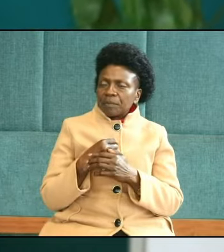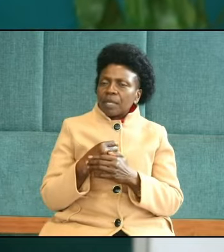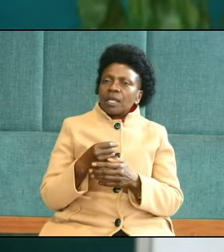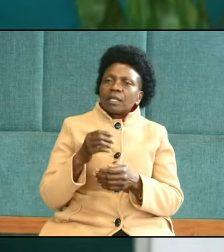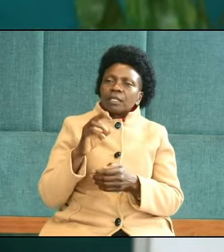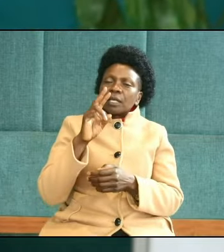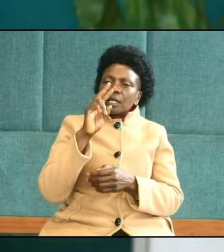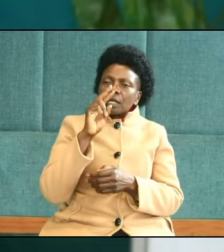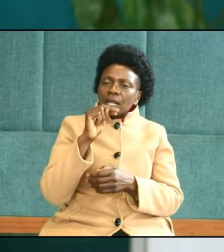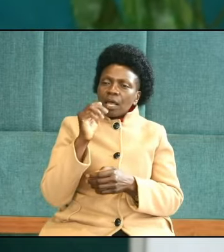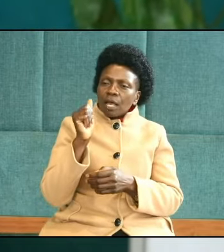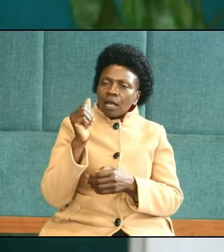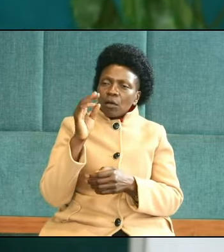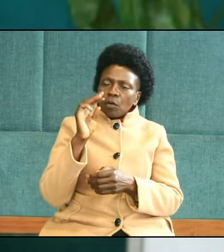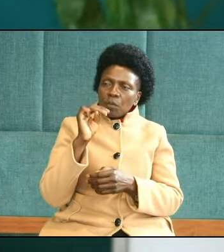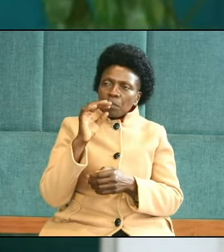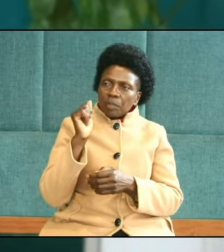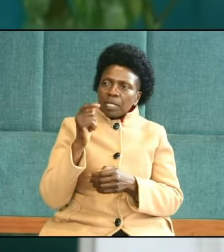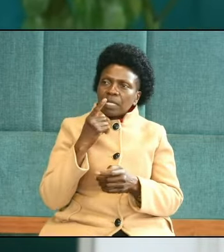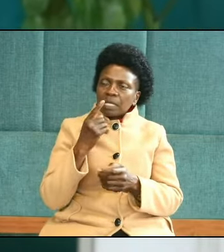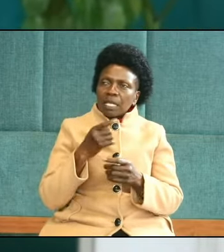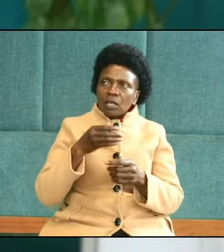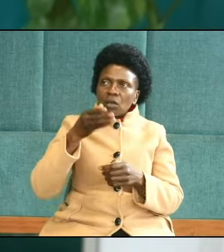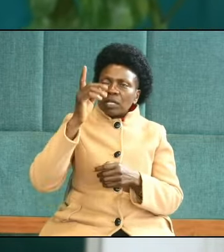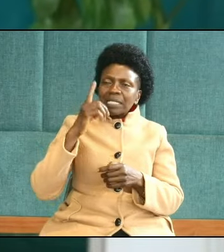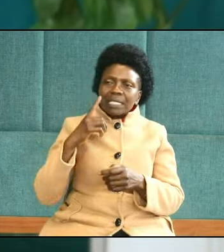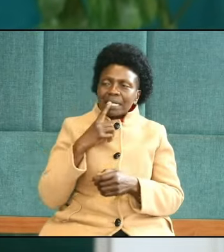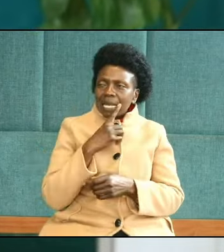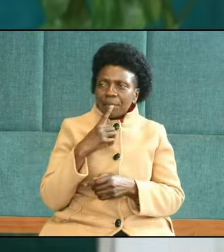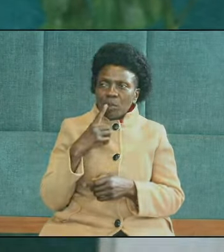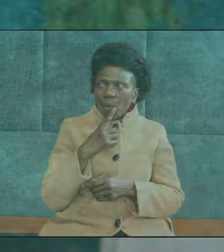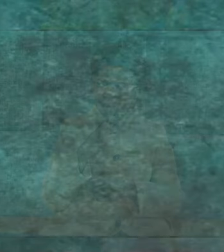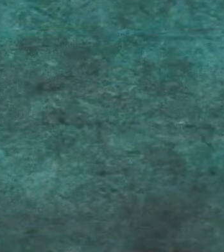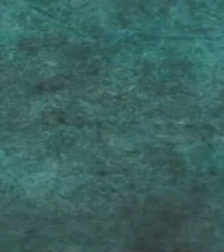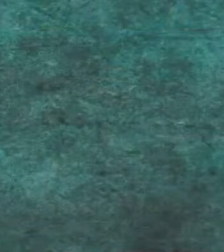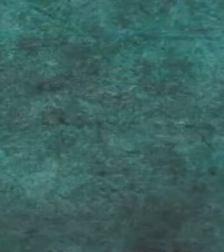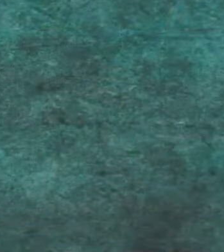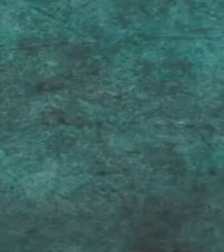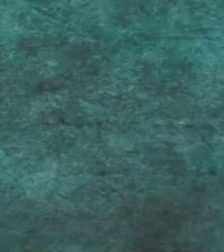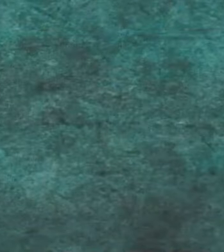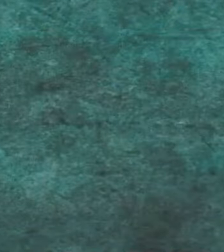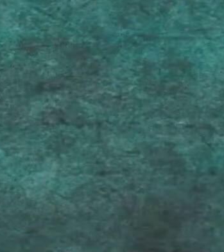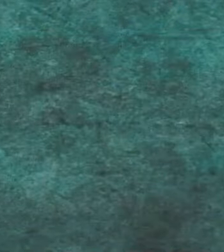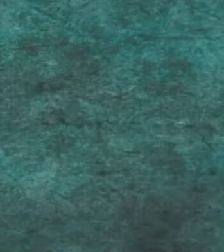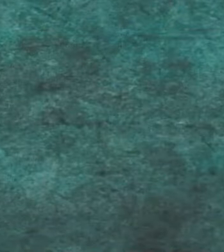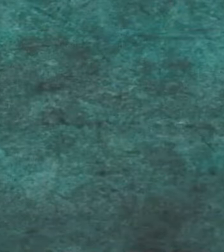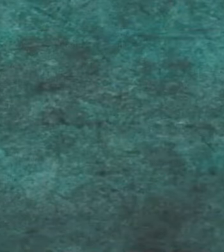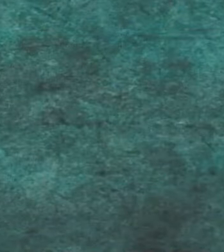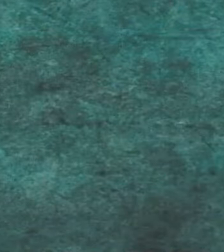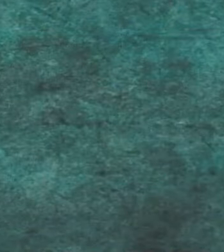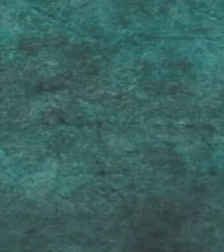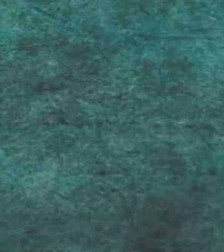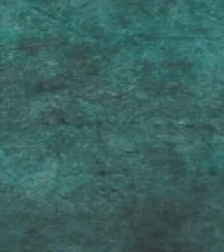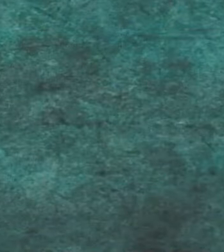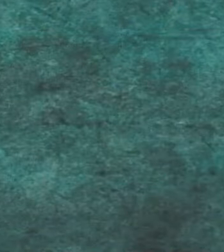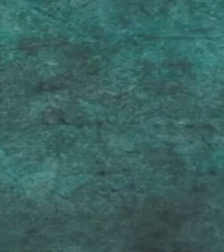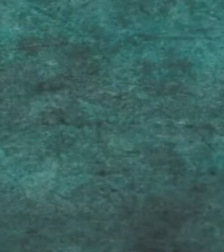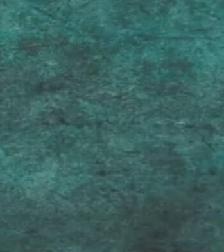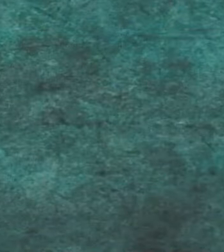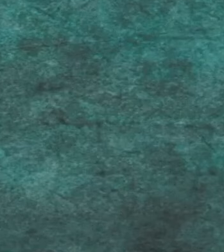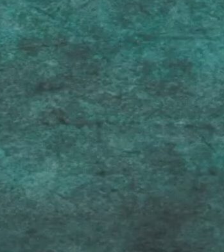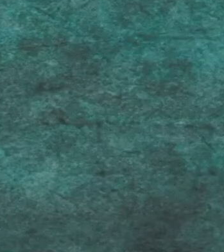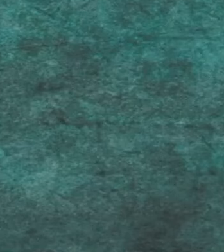terrible. What do we make of Naomi's anger against God? Wow. Naomi is speaking out